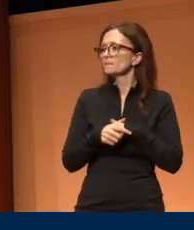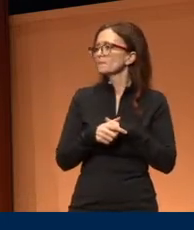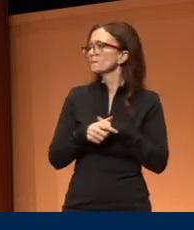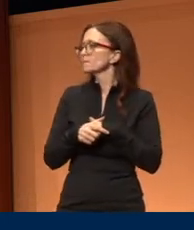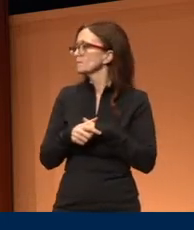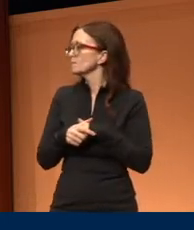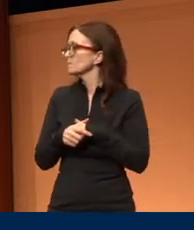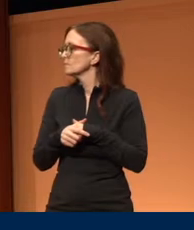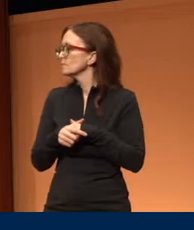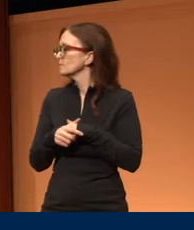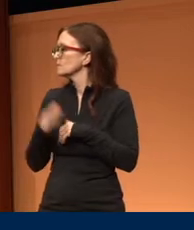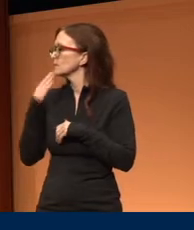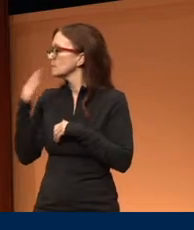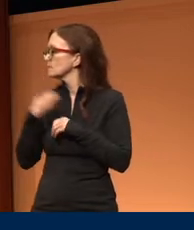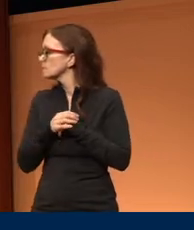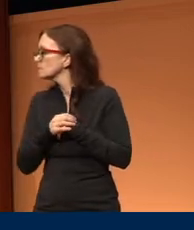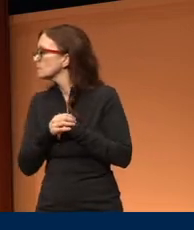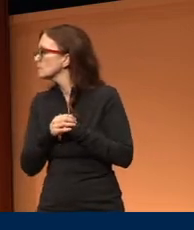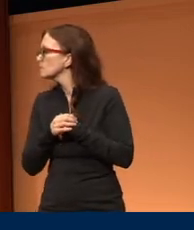Yeah, thanks for the talk.